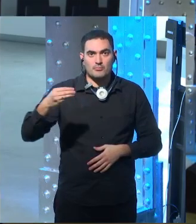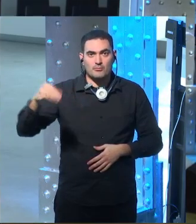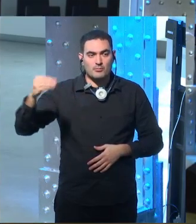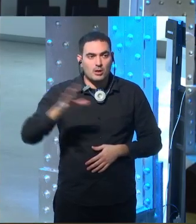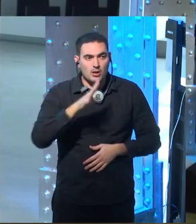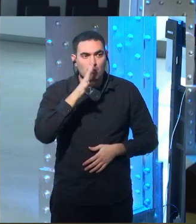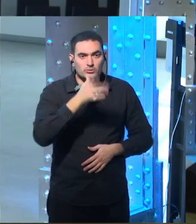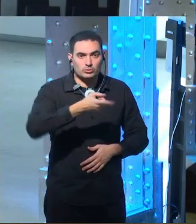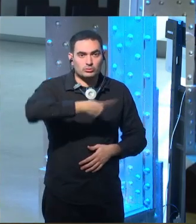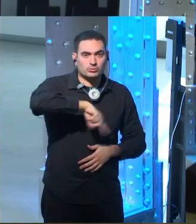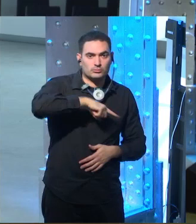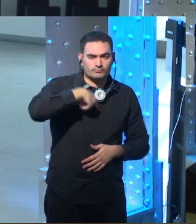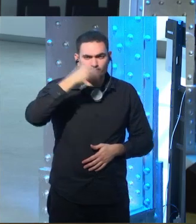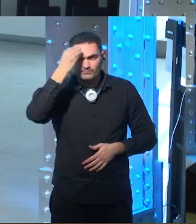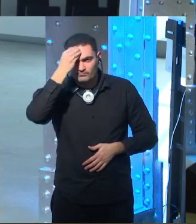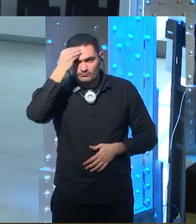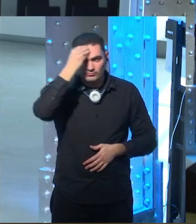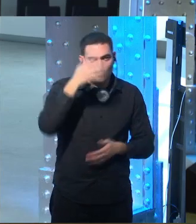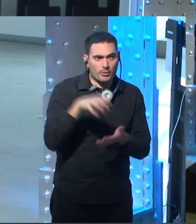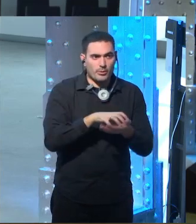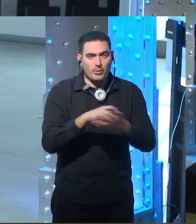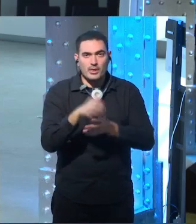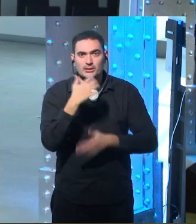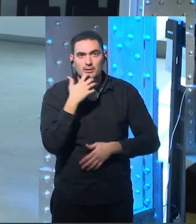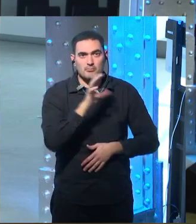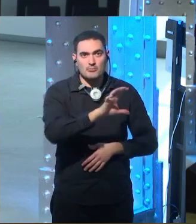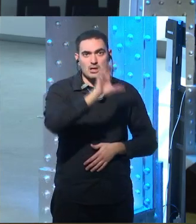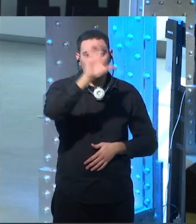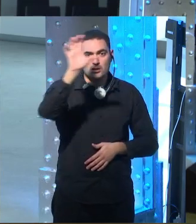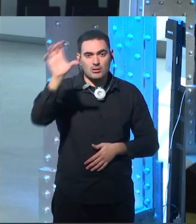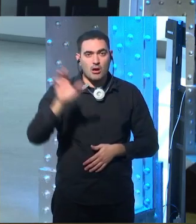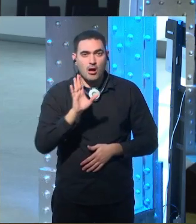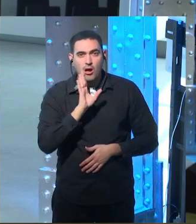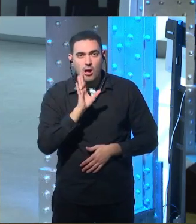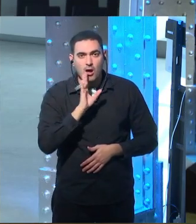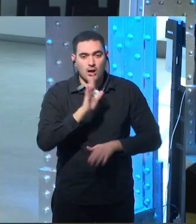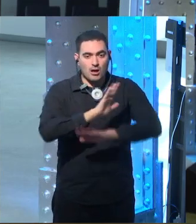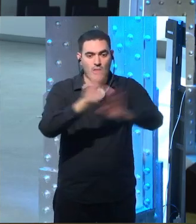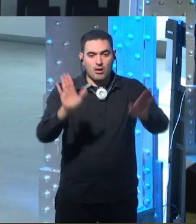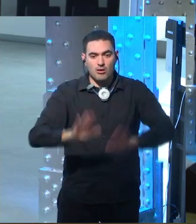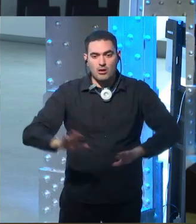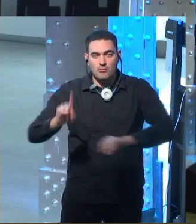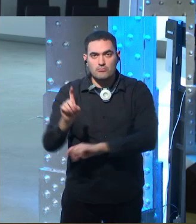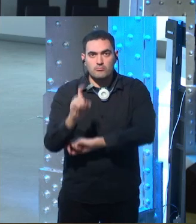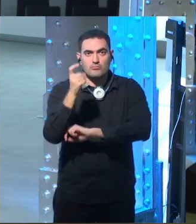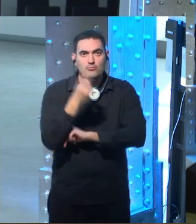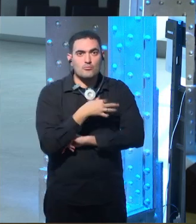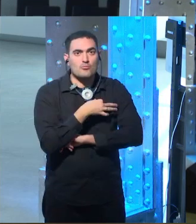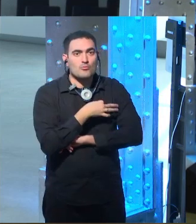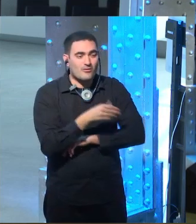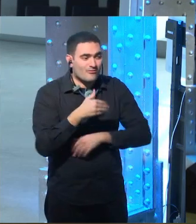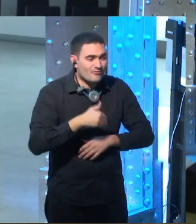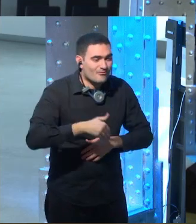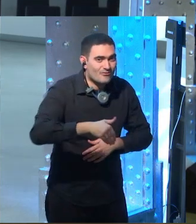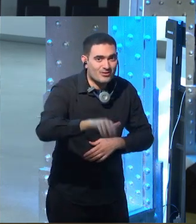these countries will actually be able to shift in to